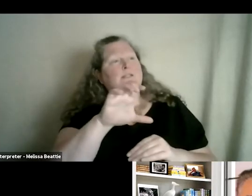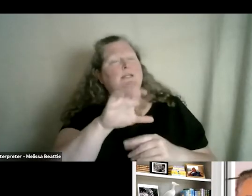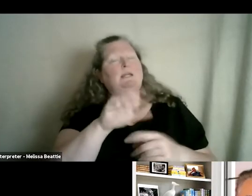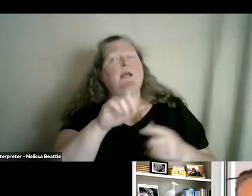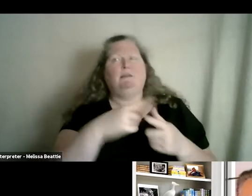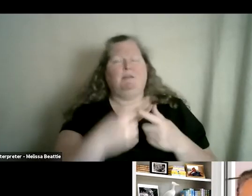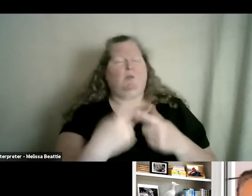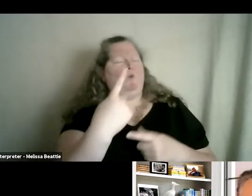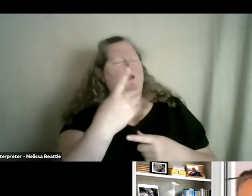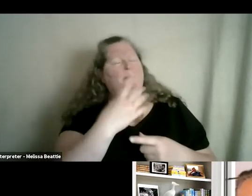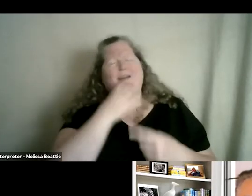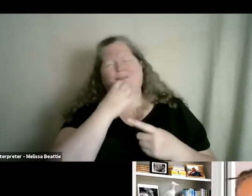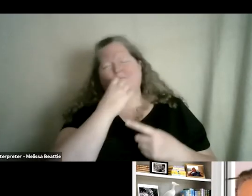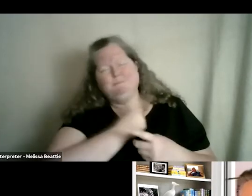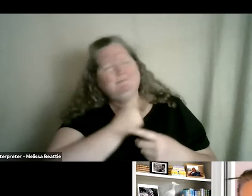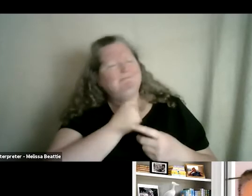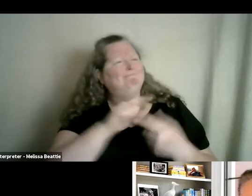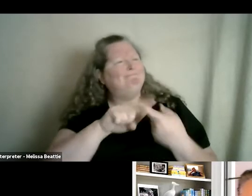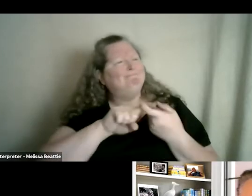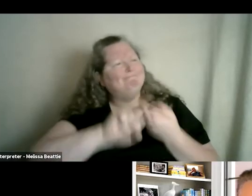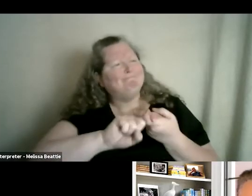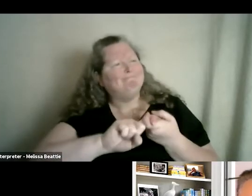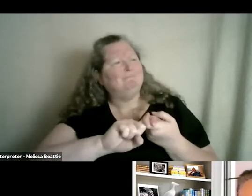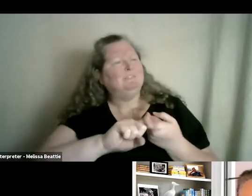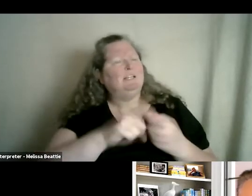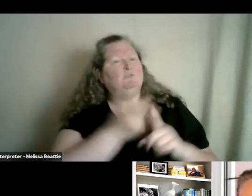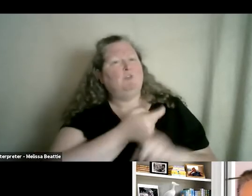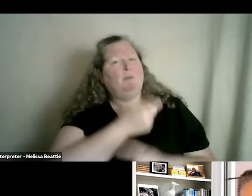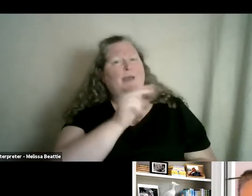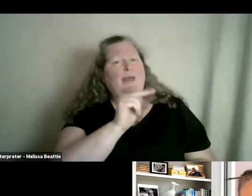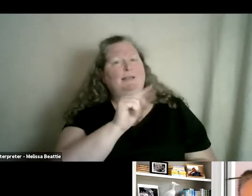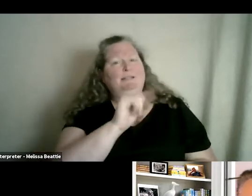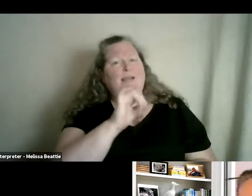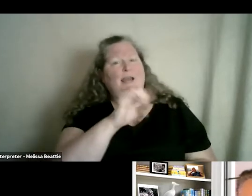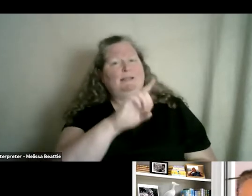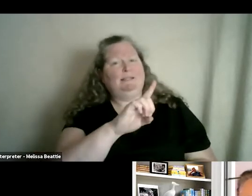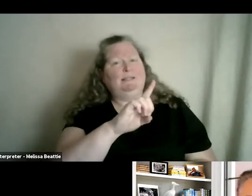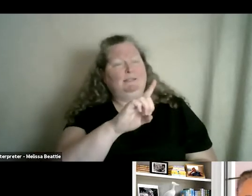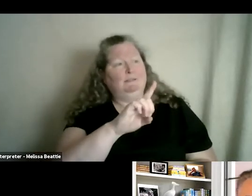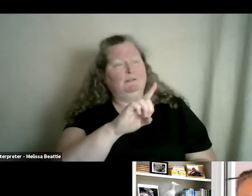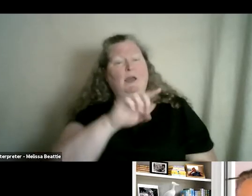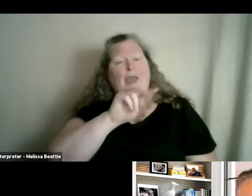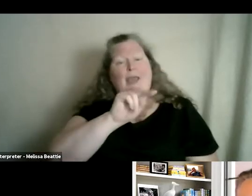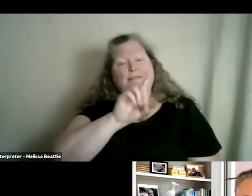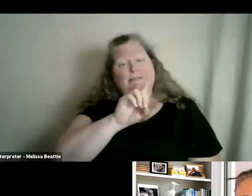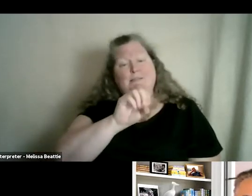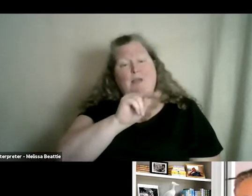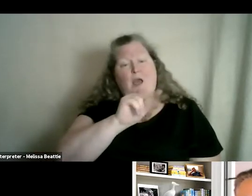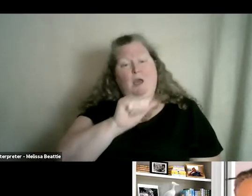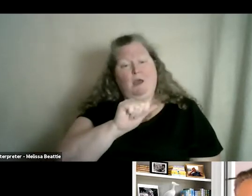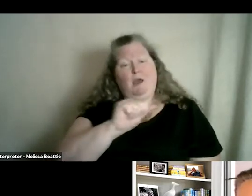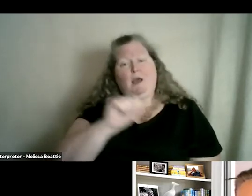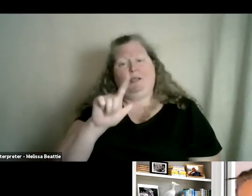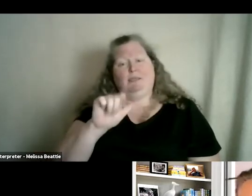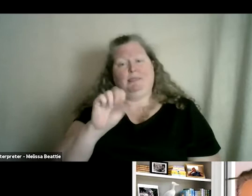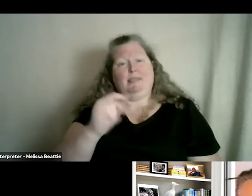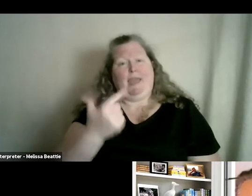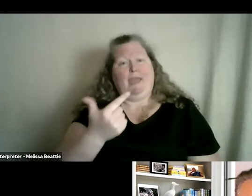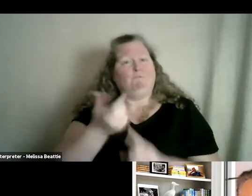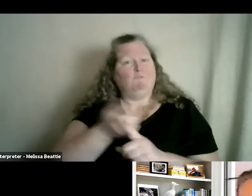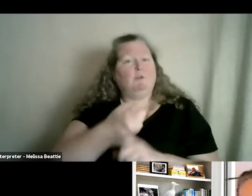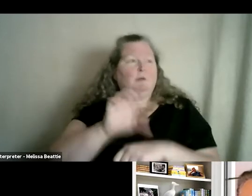friends is at NTID, Professor Donna Lang. Donna Lang is at the computer science area